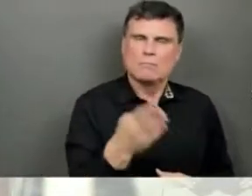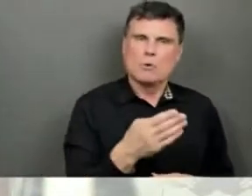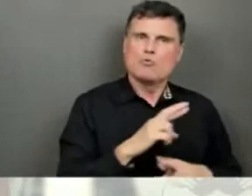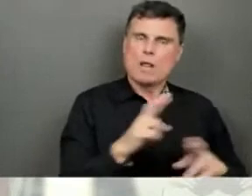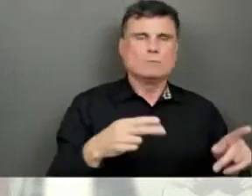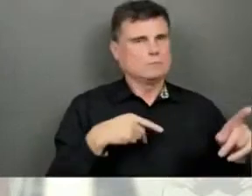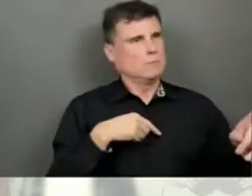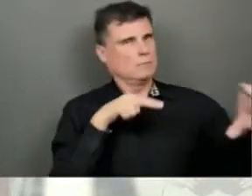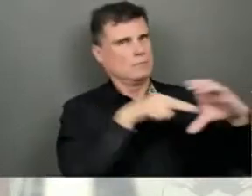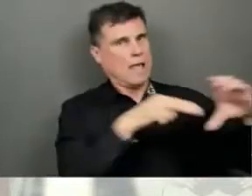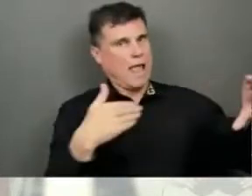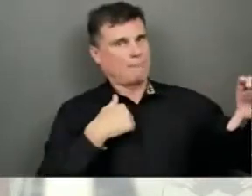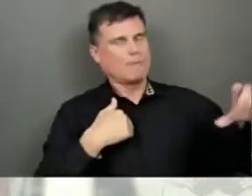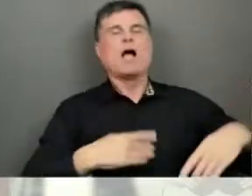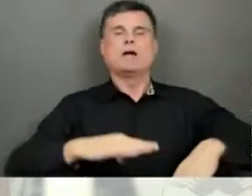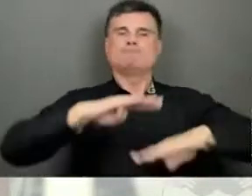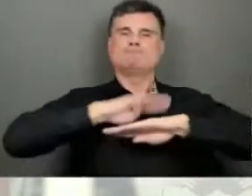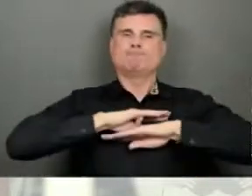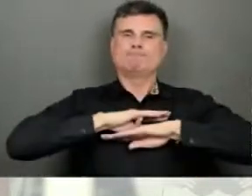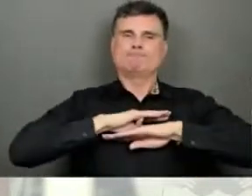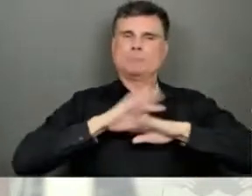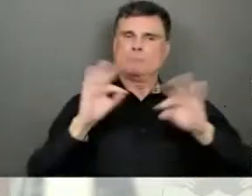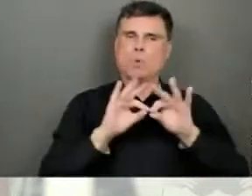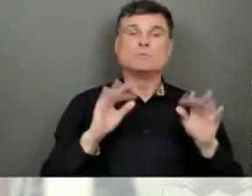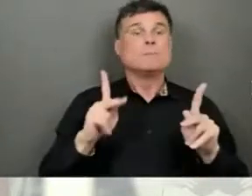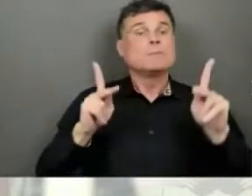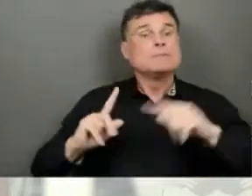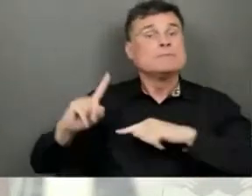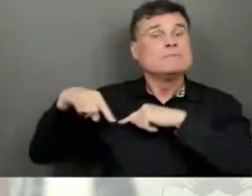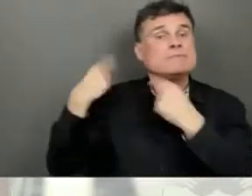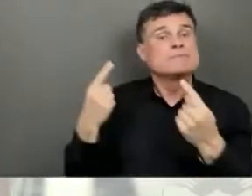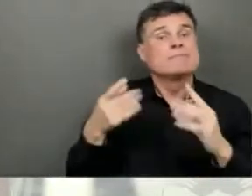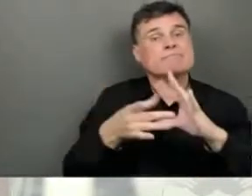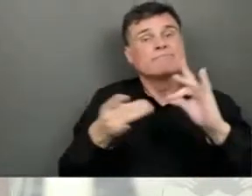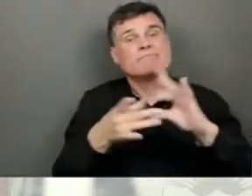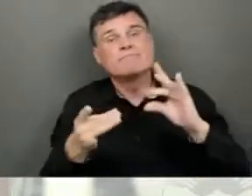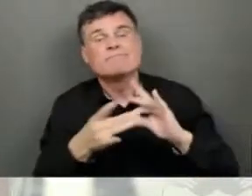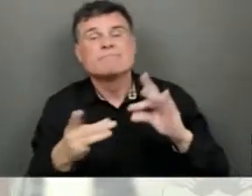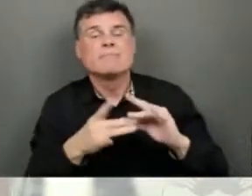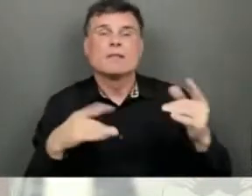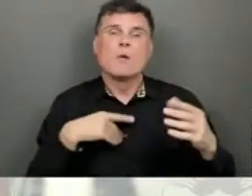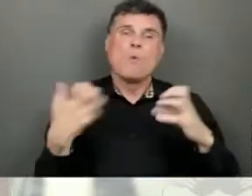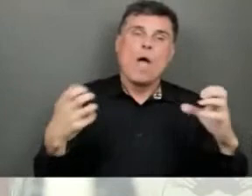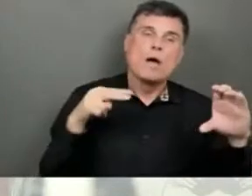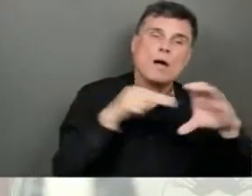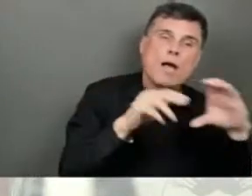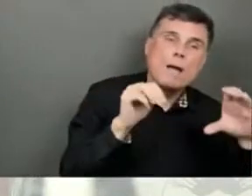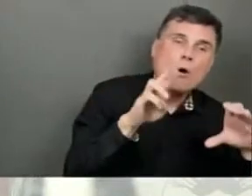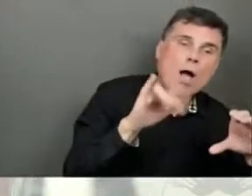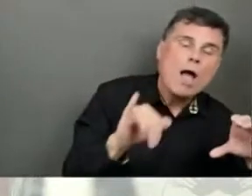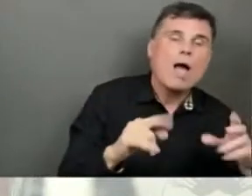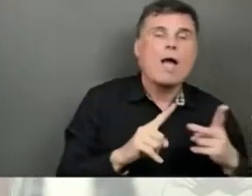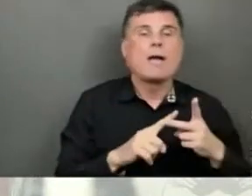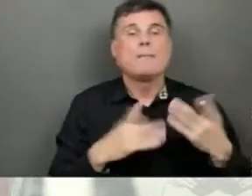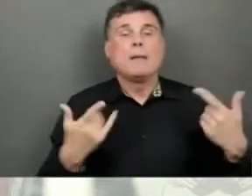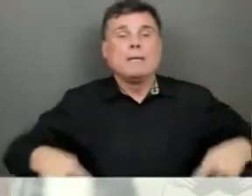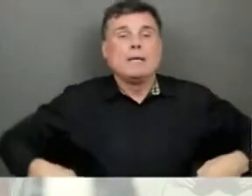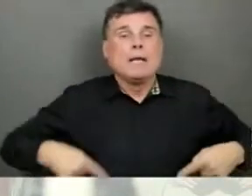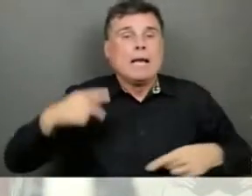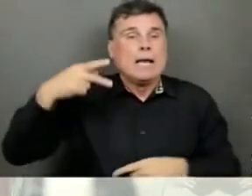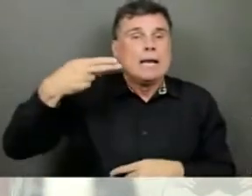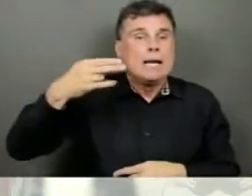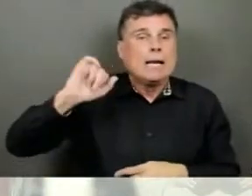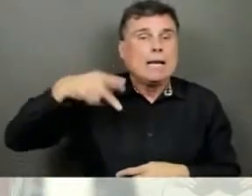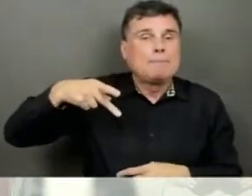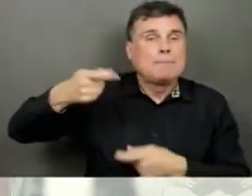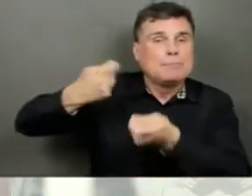about hip and knee replacements. I hear them talk about diagnostics. We've gone from near the bottom of the country in these categories to near the top of the